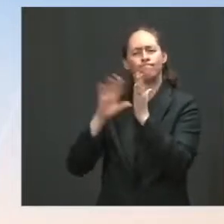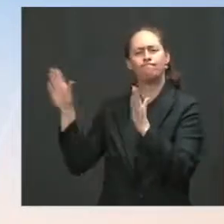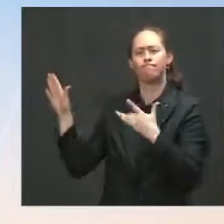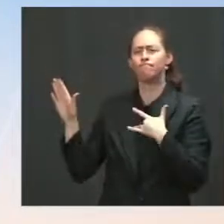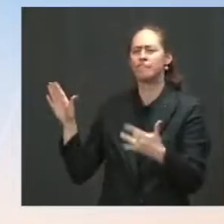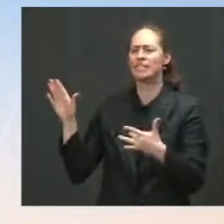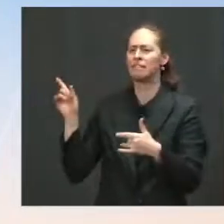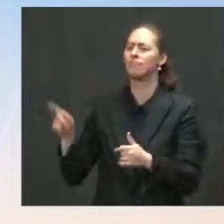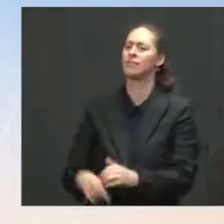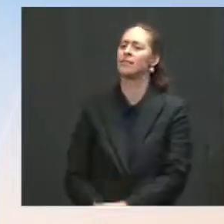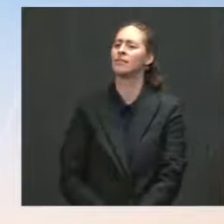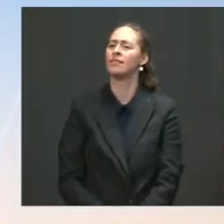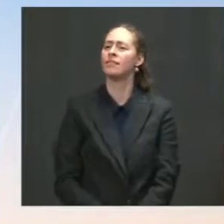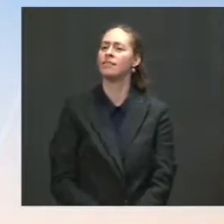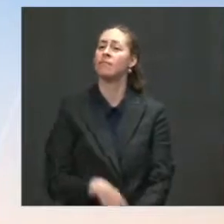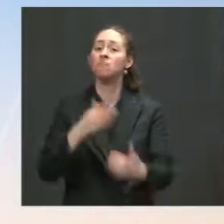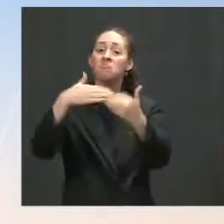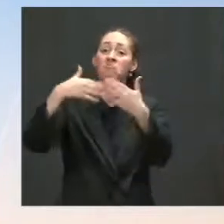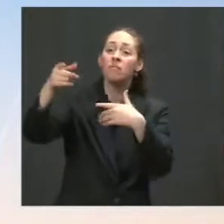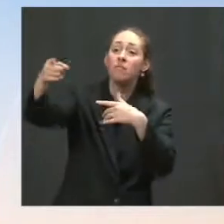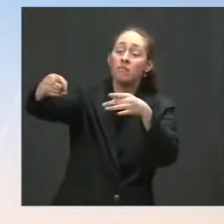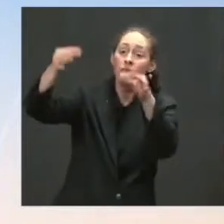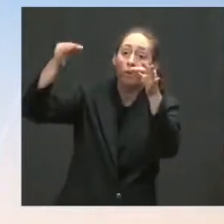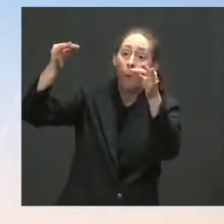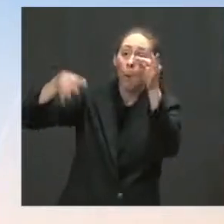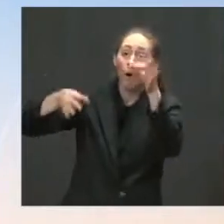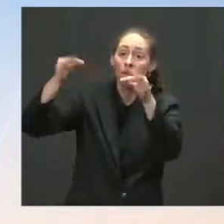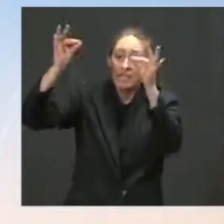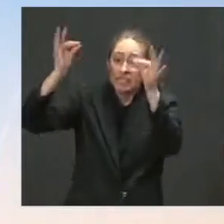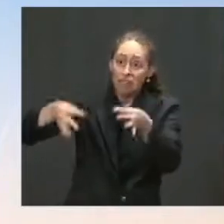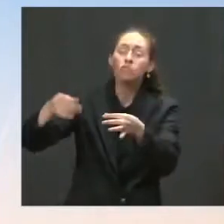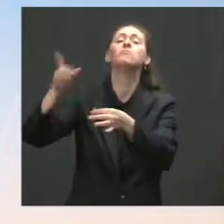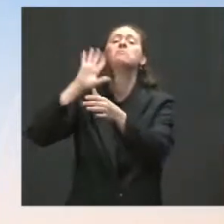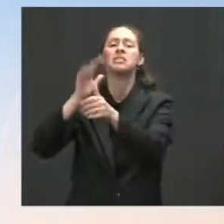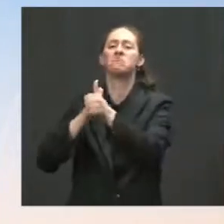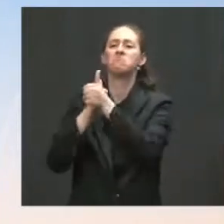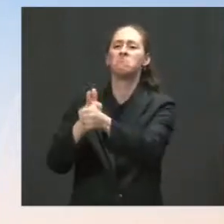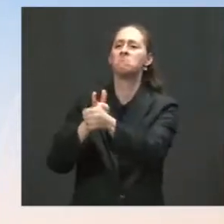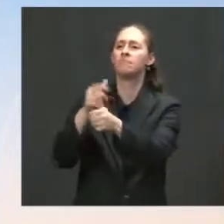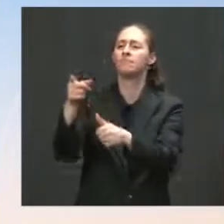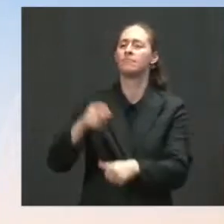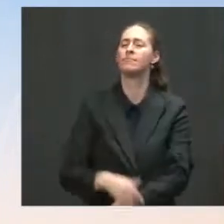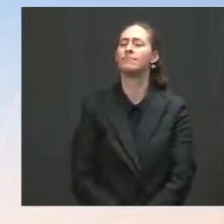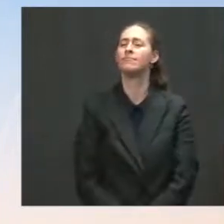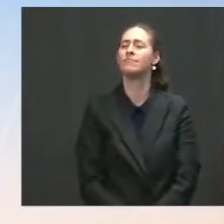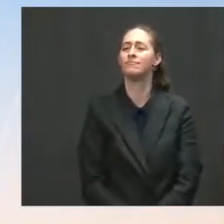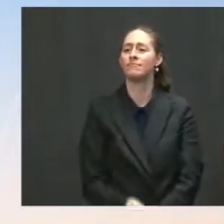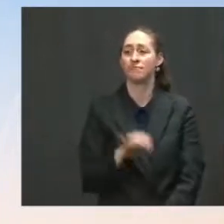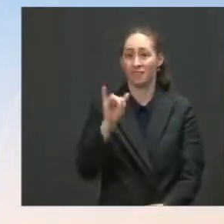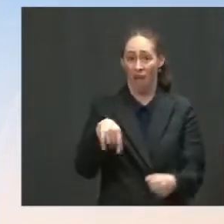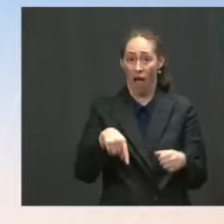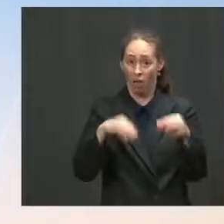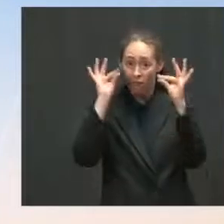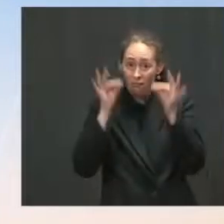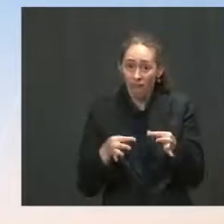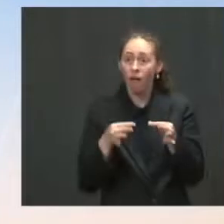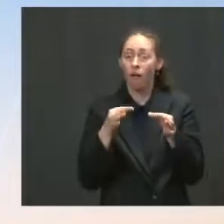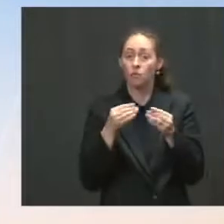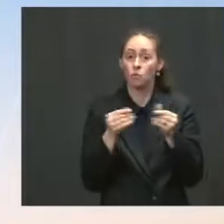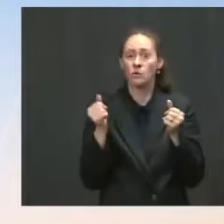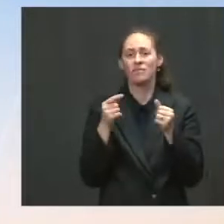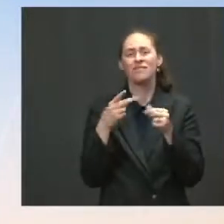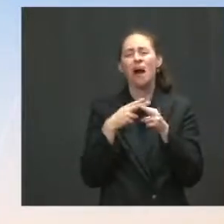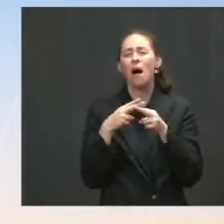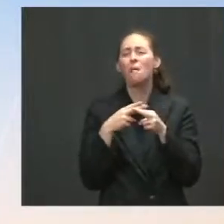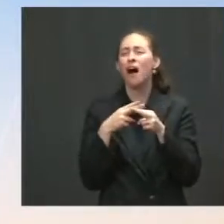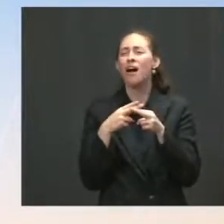any court, if anything is decided by any court, this is not a permanent solution. It is extended through the beginning of October. And I